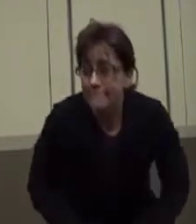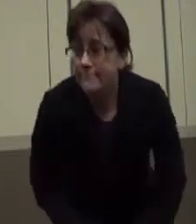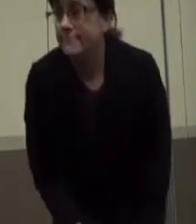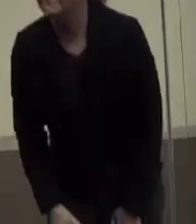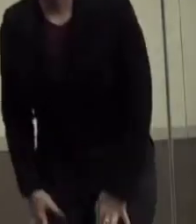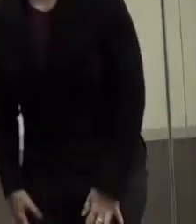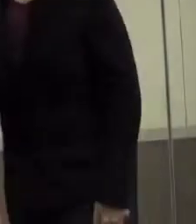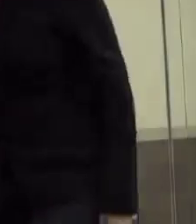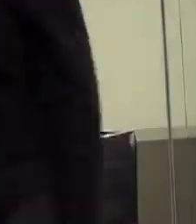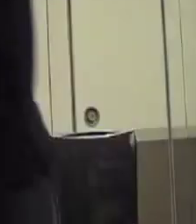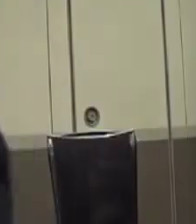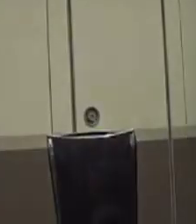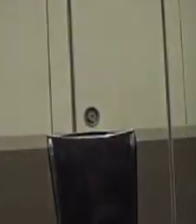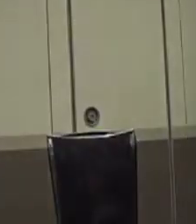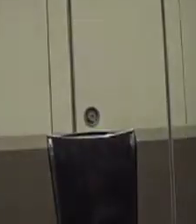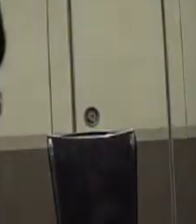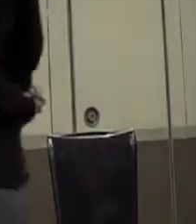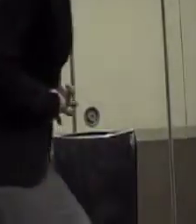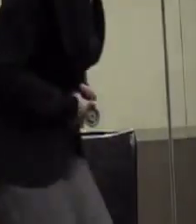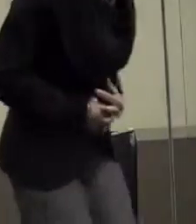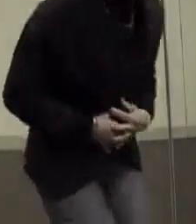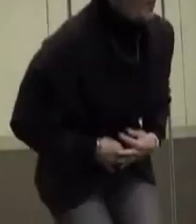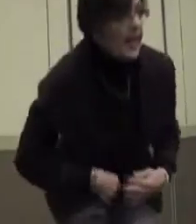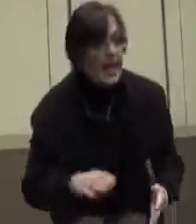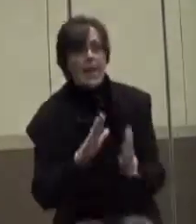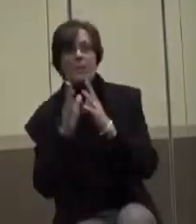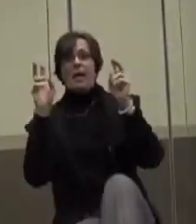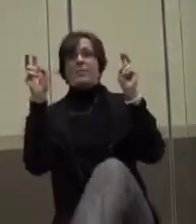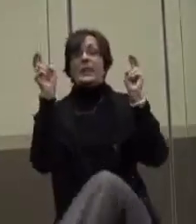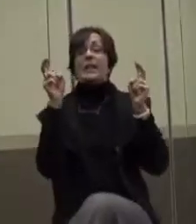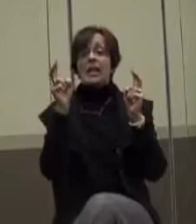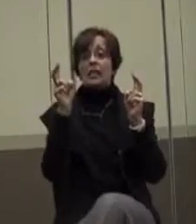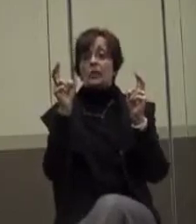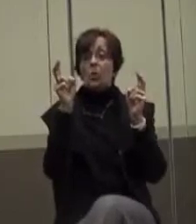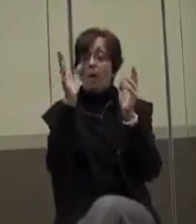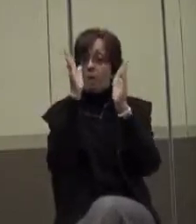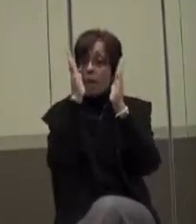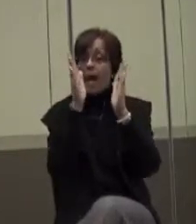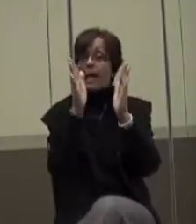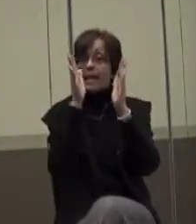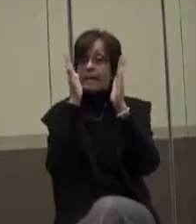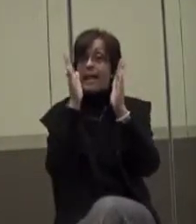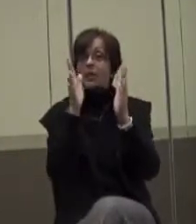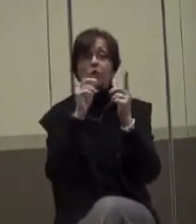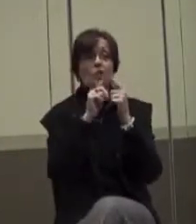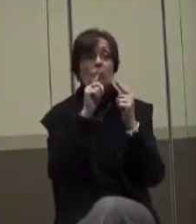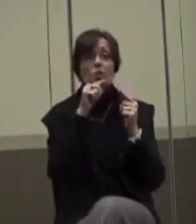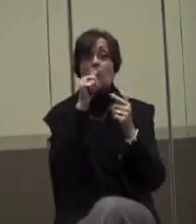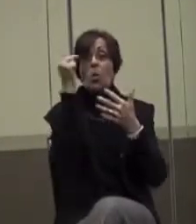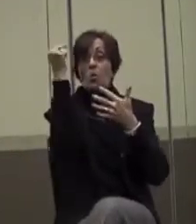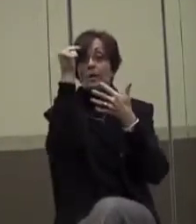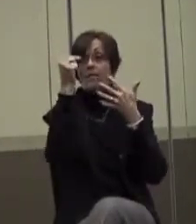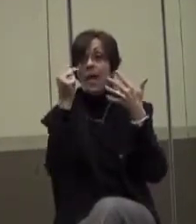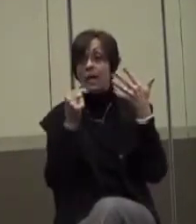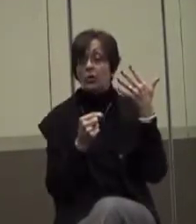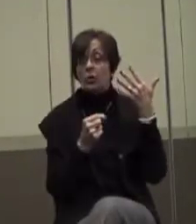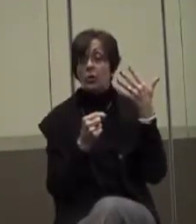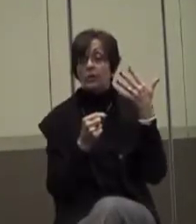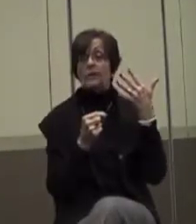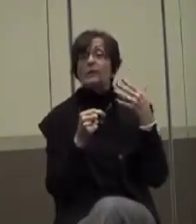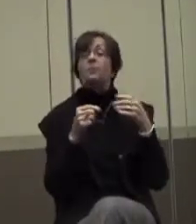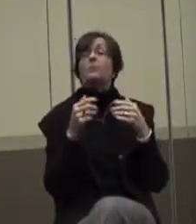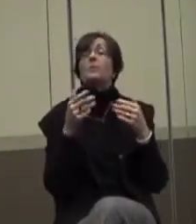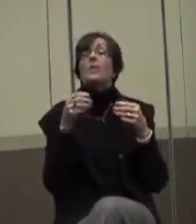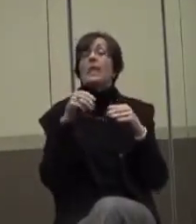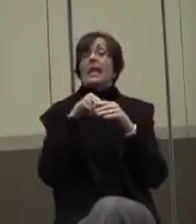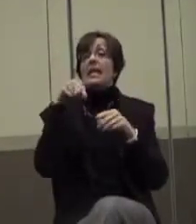All right? So it becomes this issue of paying attention to those factors. So in